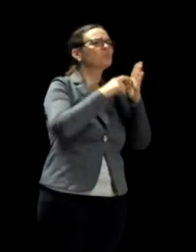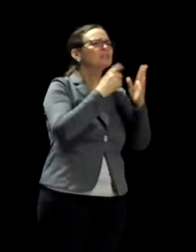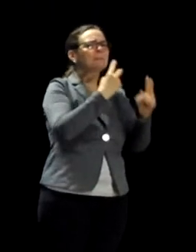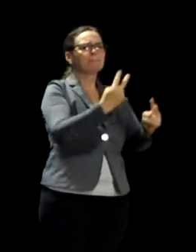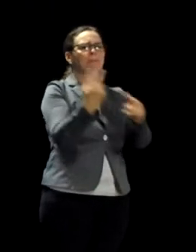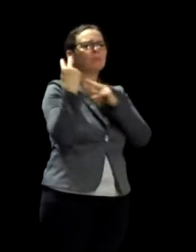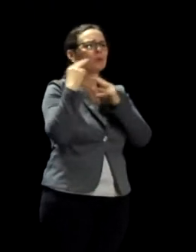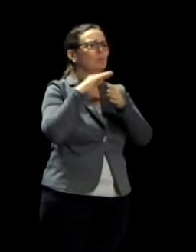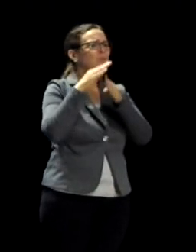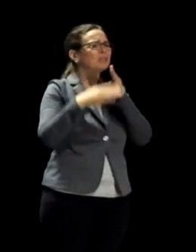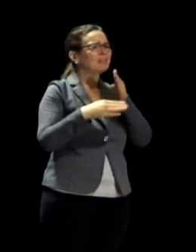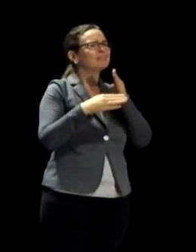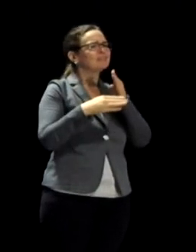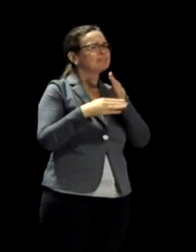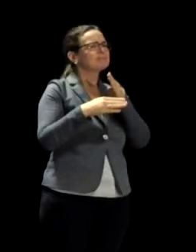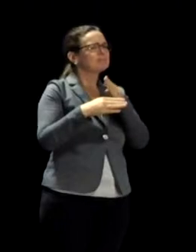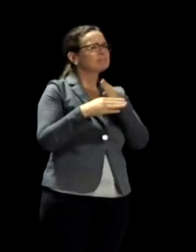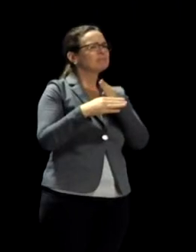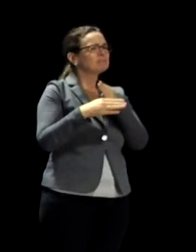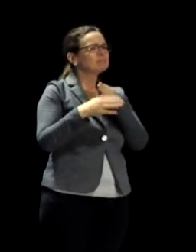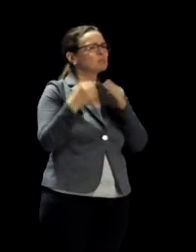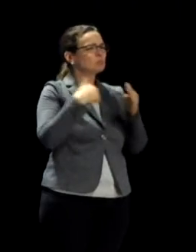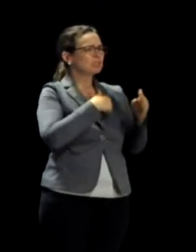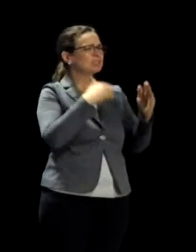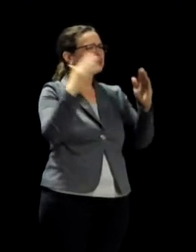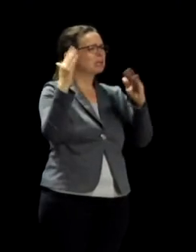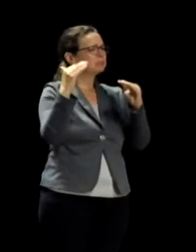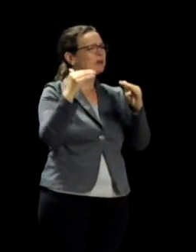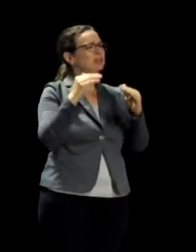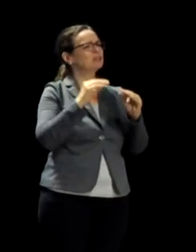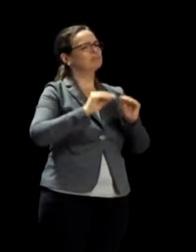see community spread cases from 4th of July, no question.